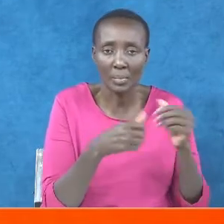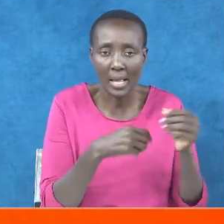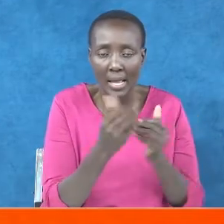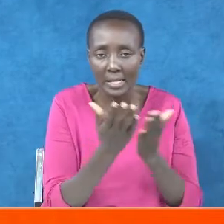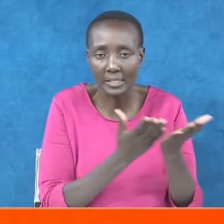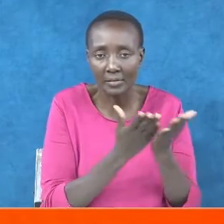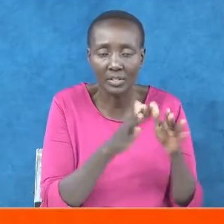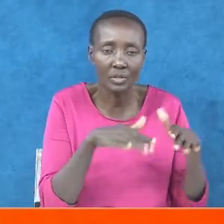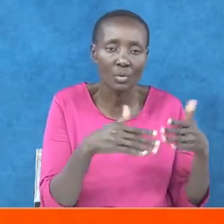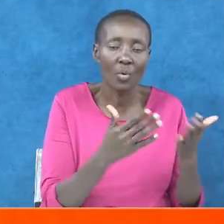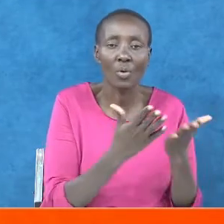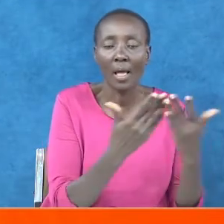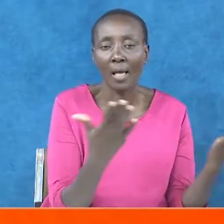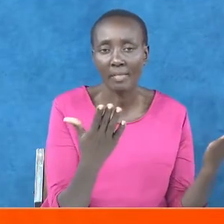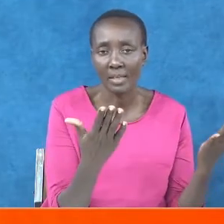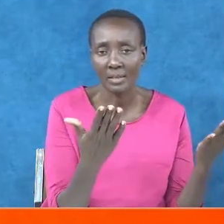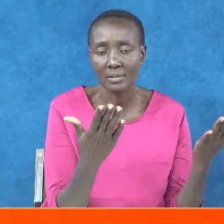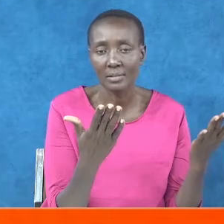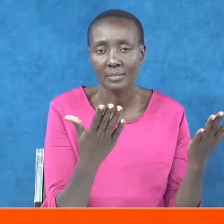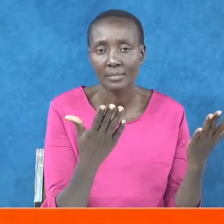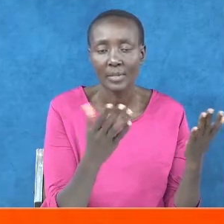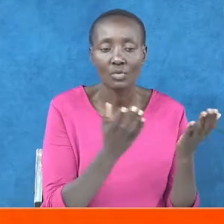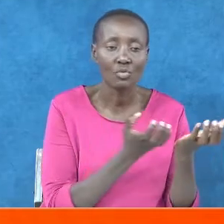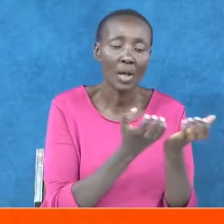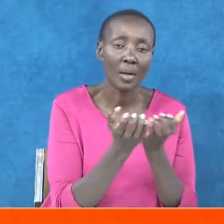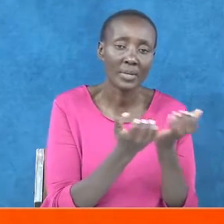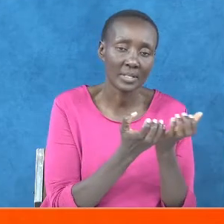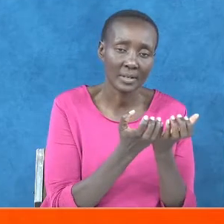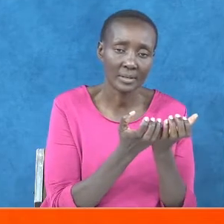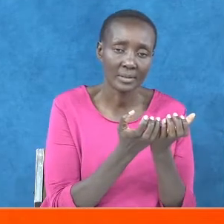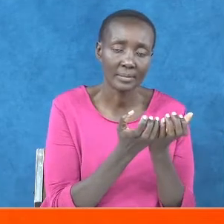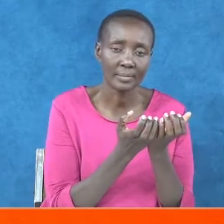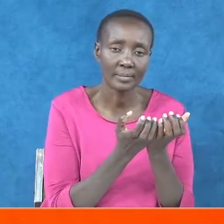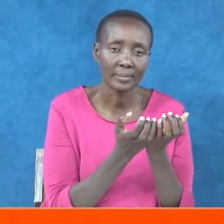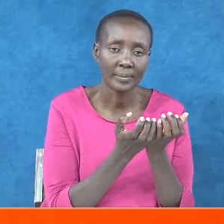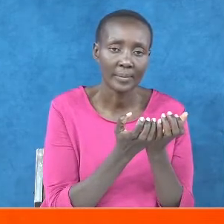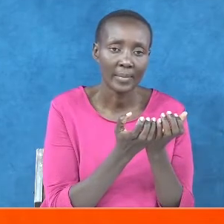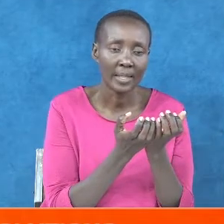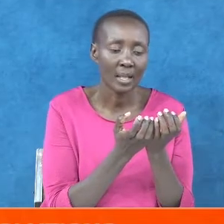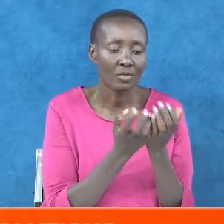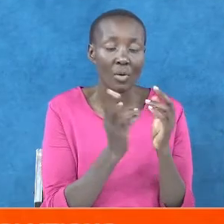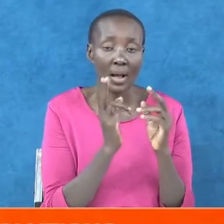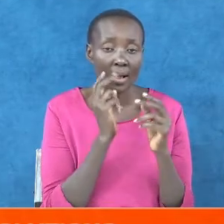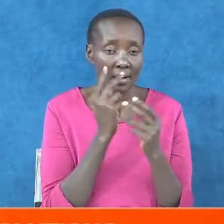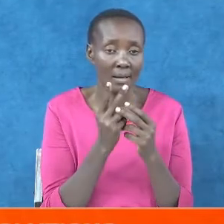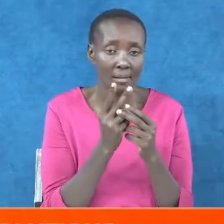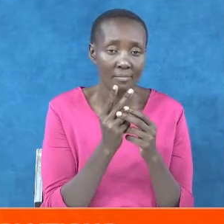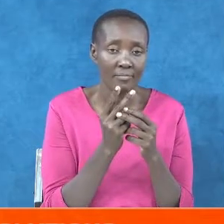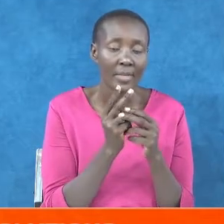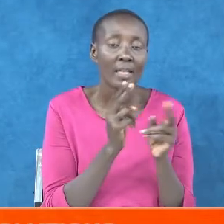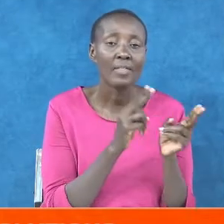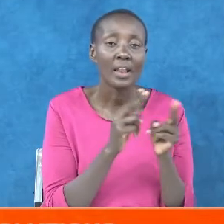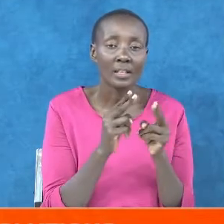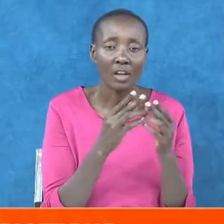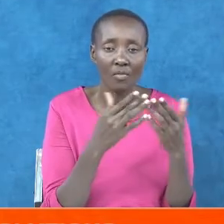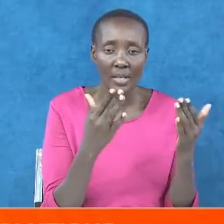services or the supply of, for example, goods to a business and things like that. You look at the nature of the dispute, and then it's in the